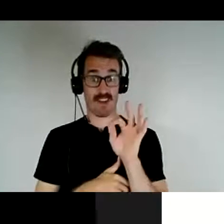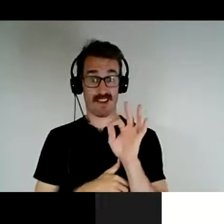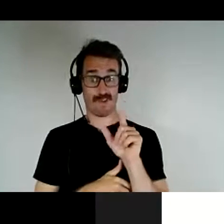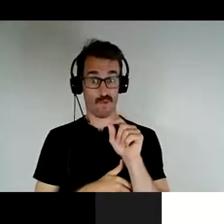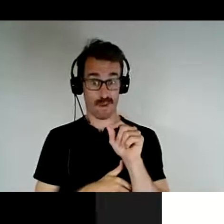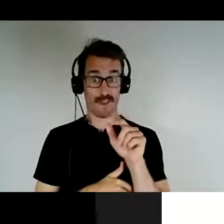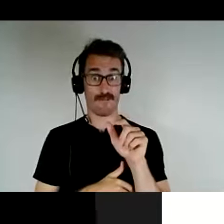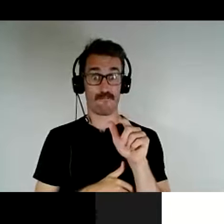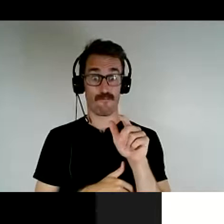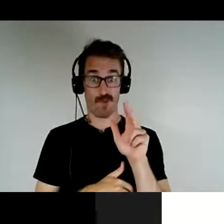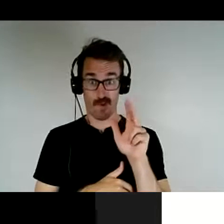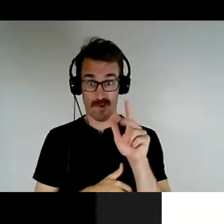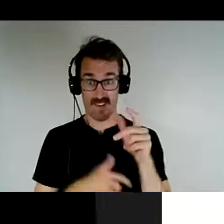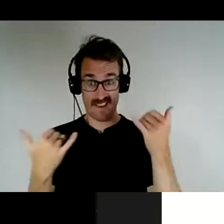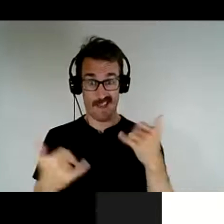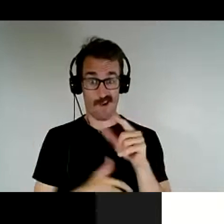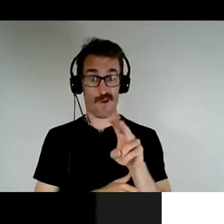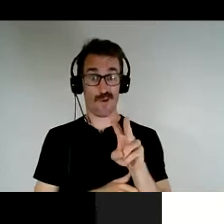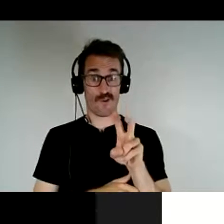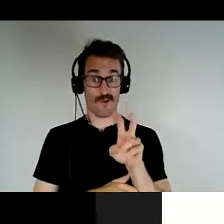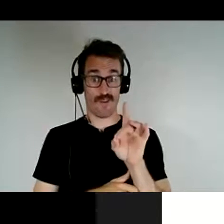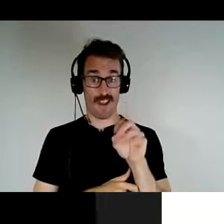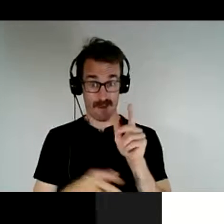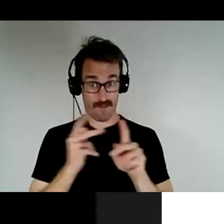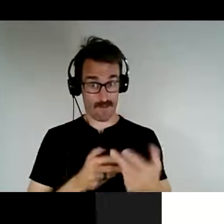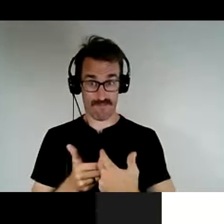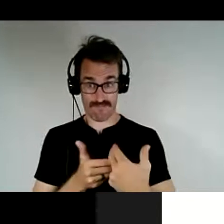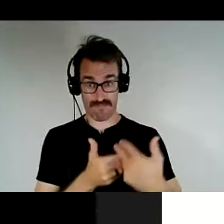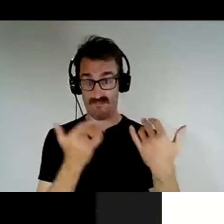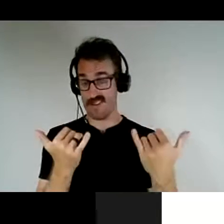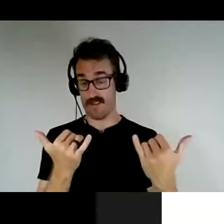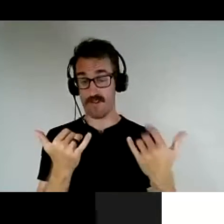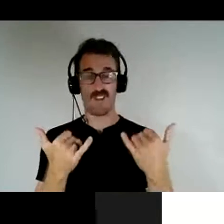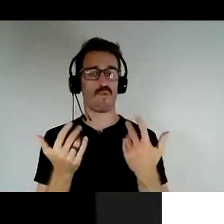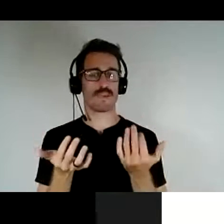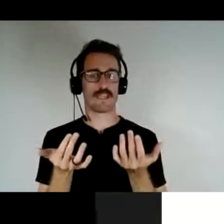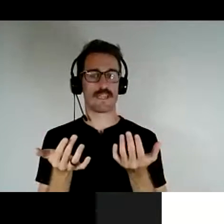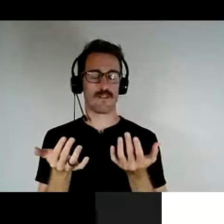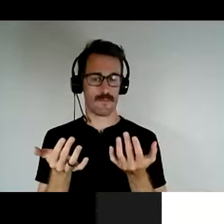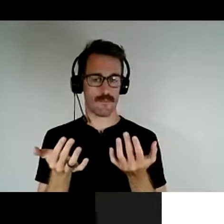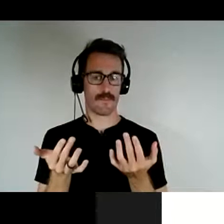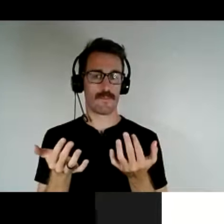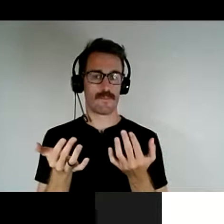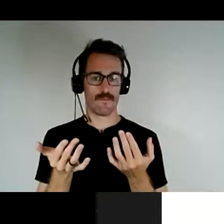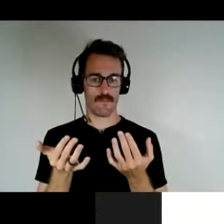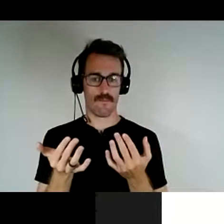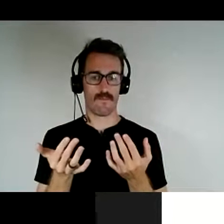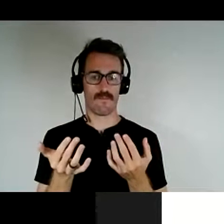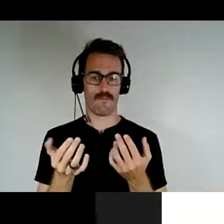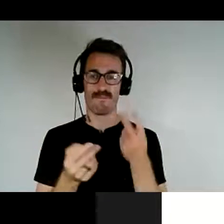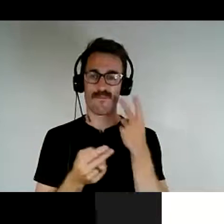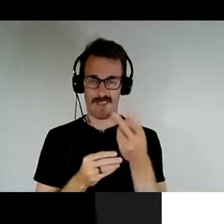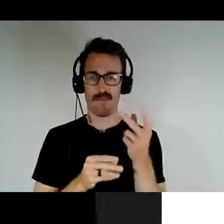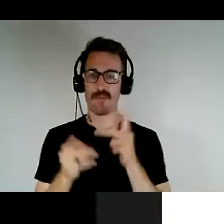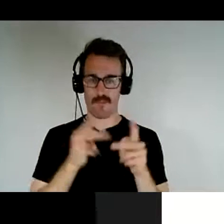There's 280 of us in this webinar, which is wonderful. We're just going to wait because there's 35, 38,